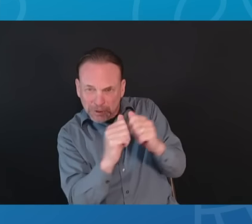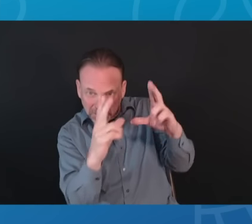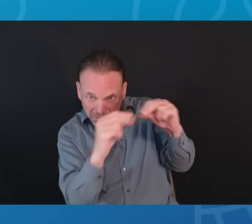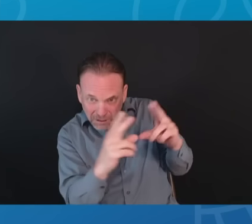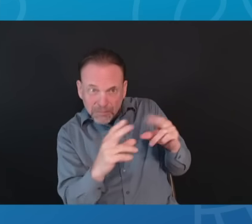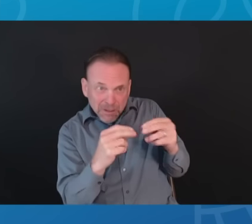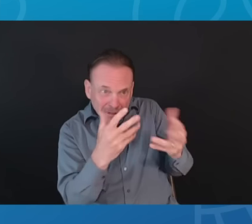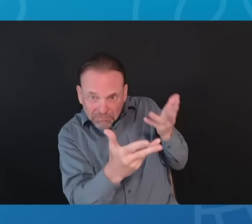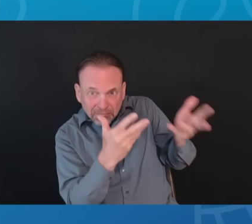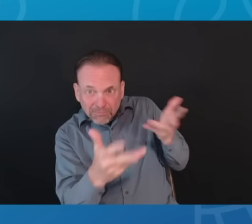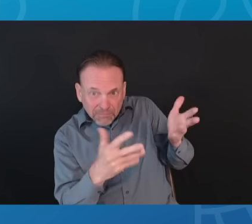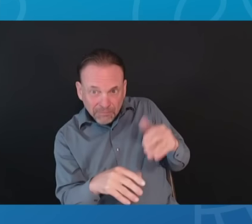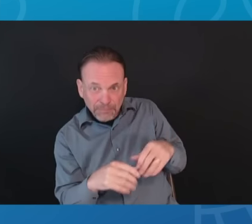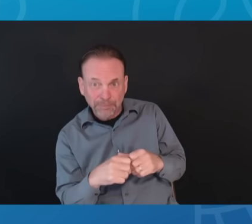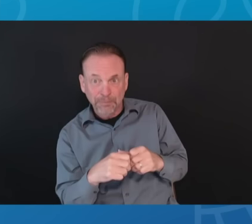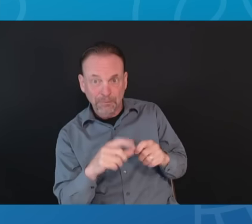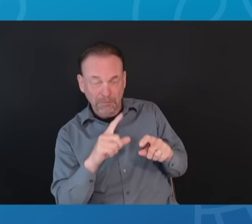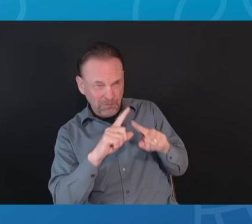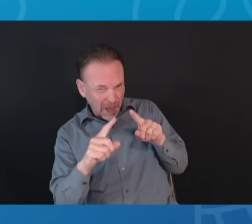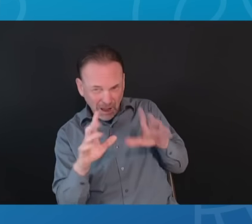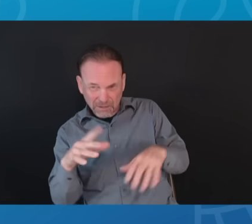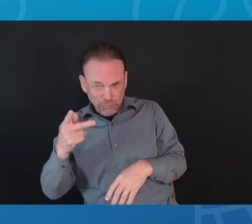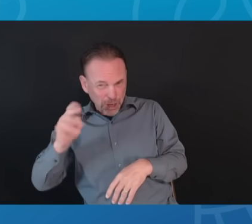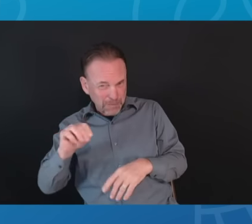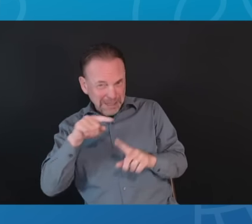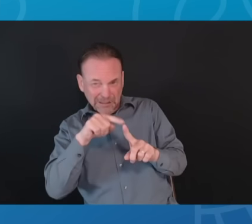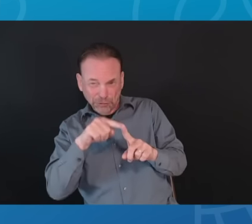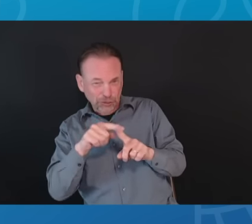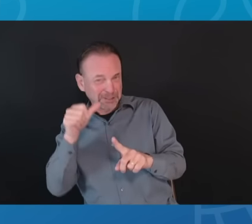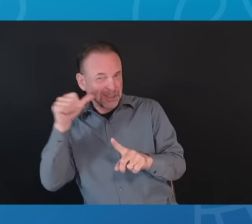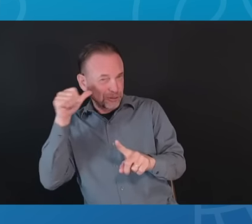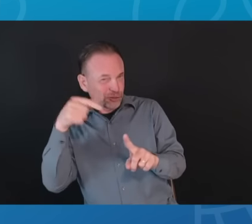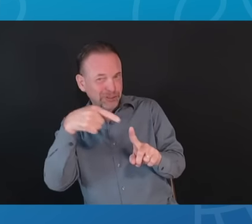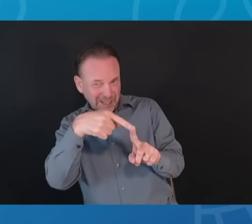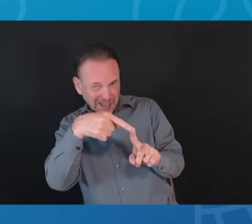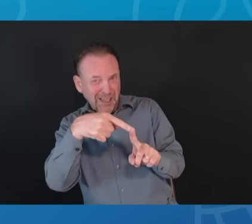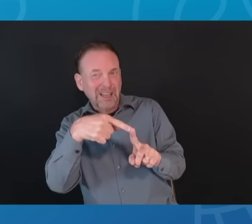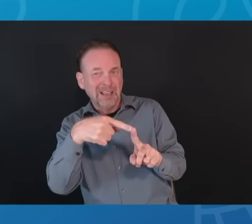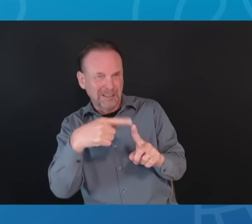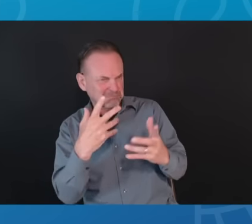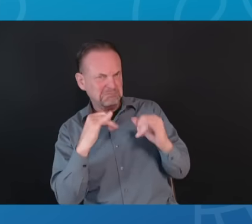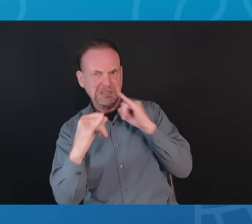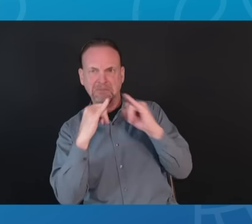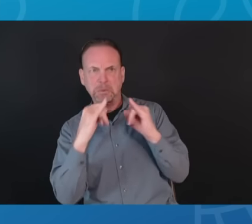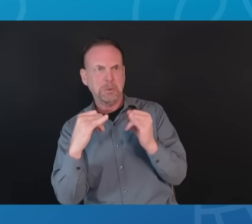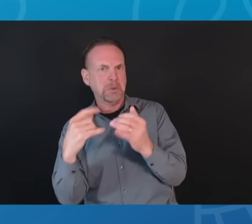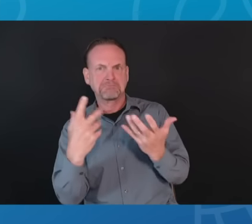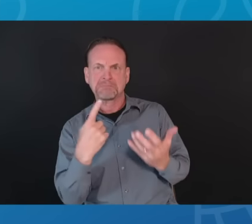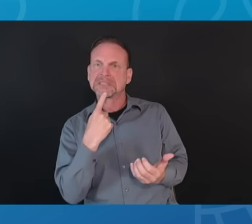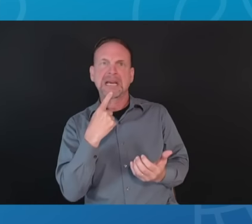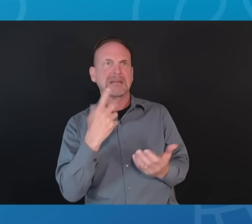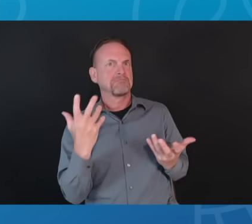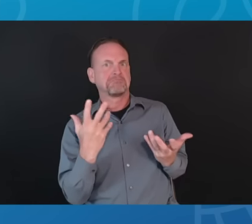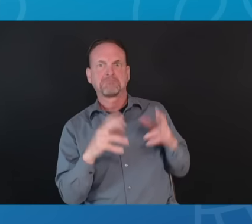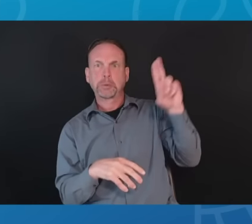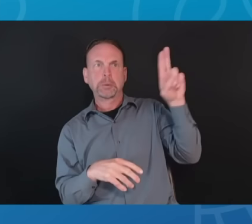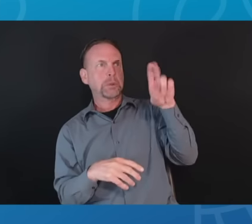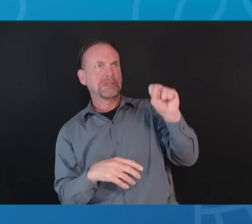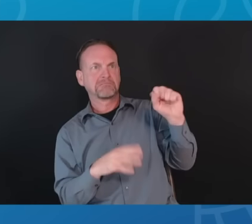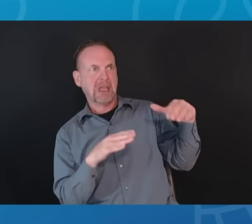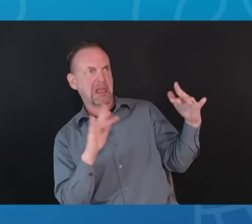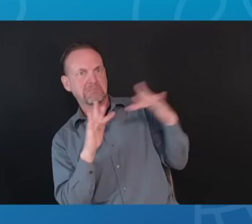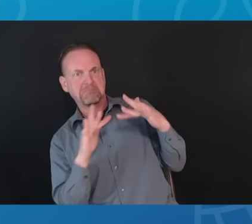interview and he said not the U.S. officials reached out to them since he saw Amos Hochstein in New